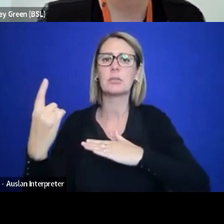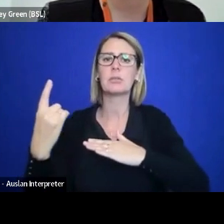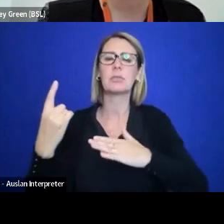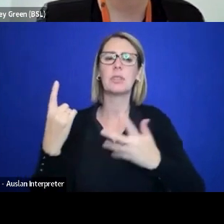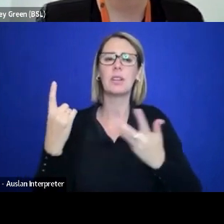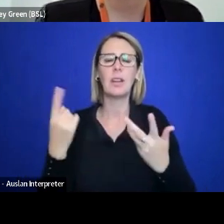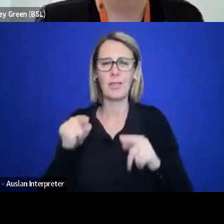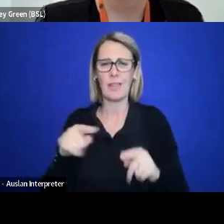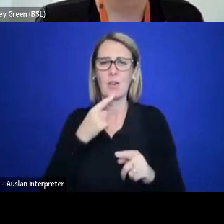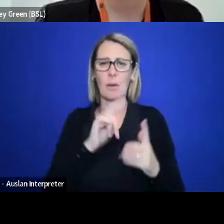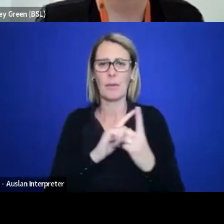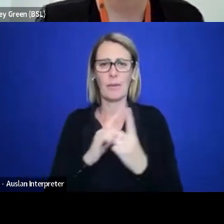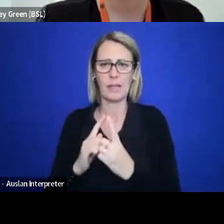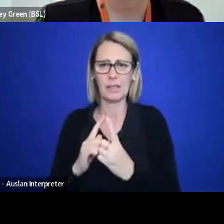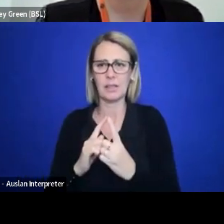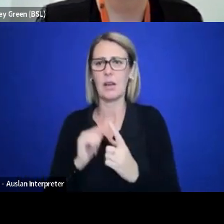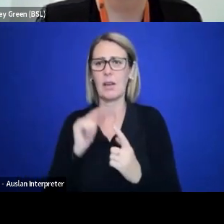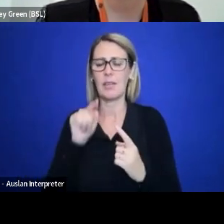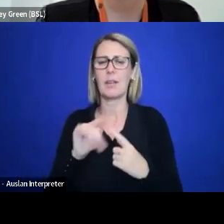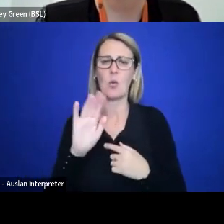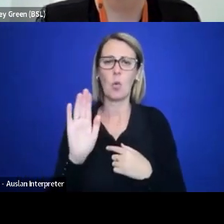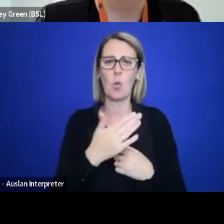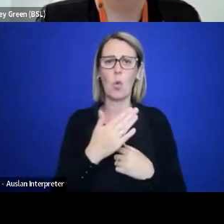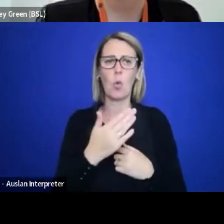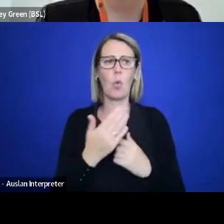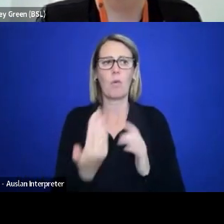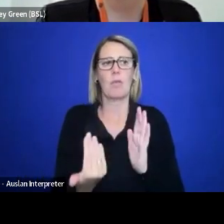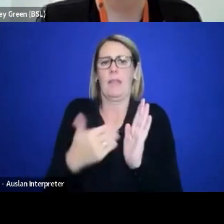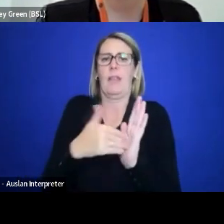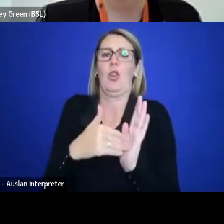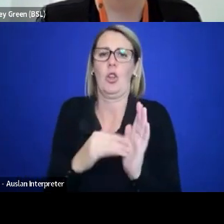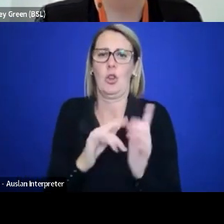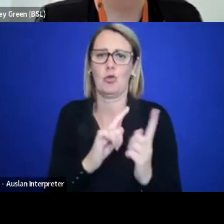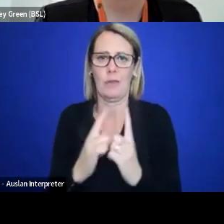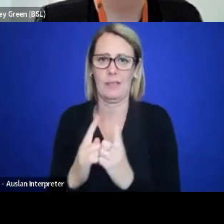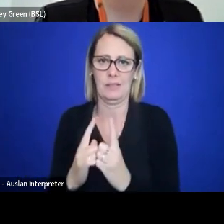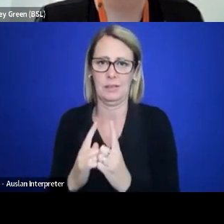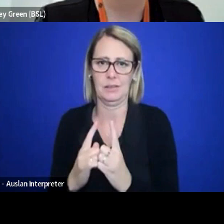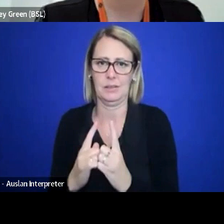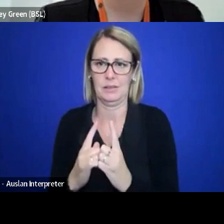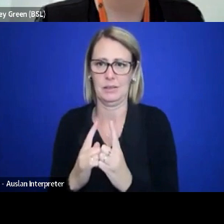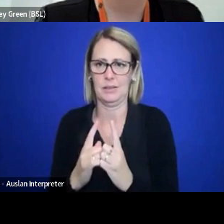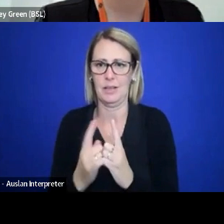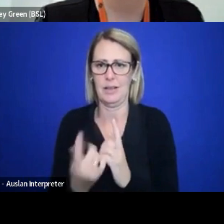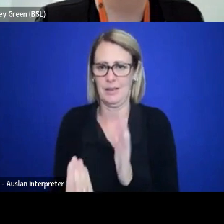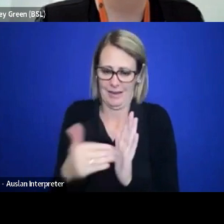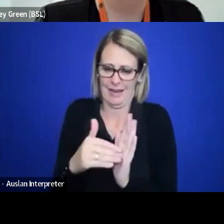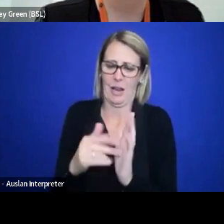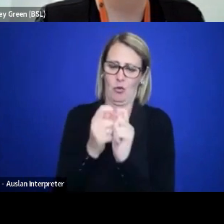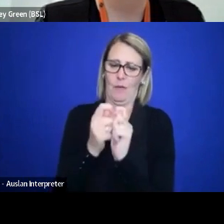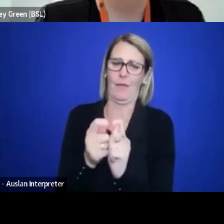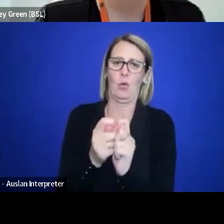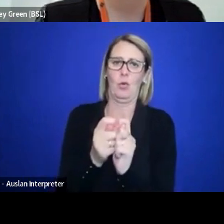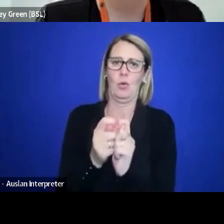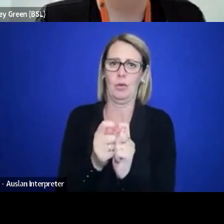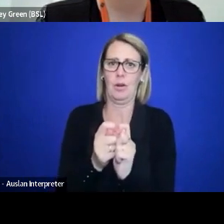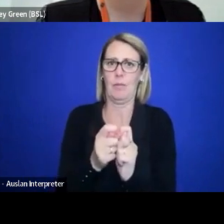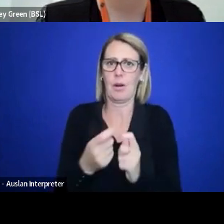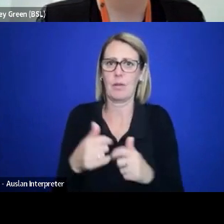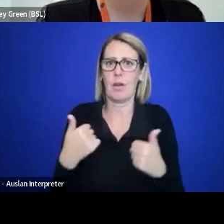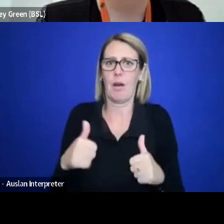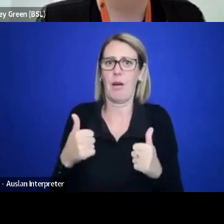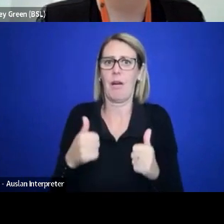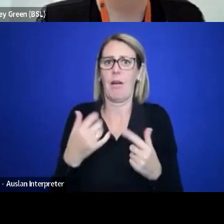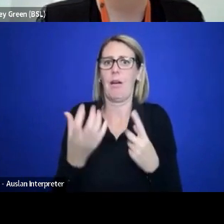forth, are all the additional, it's the value-added elements of